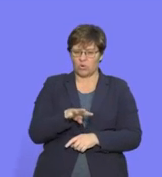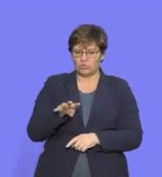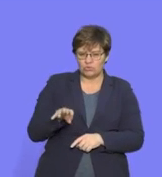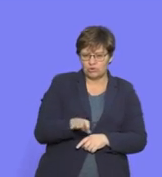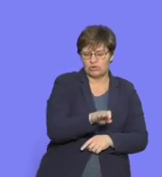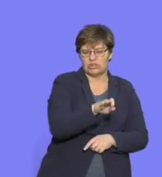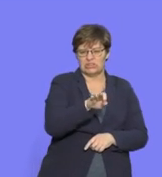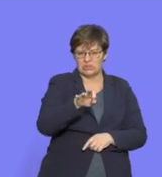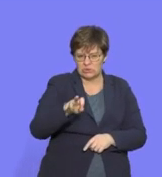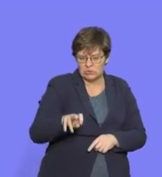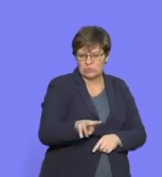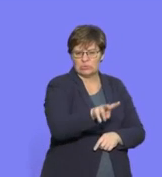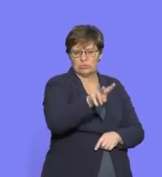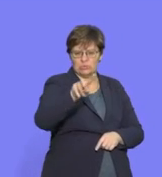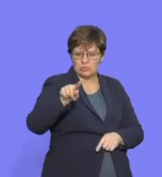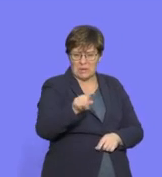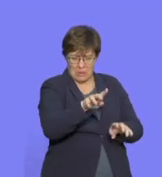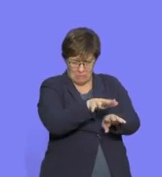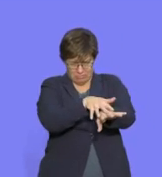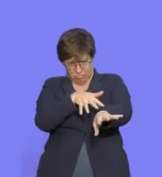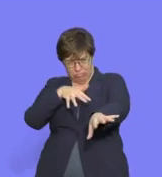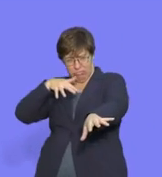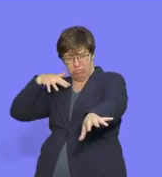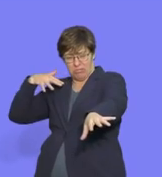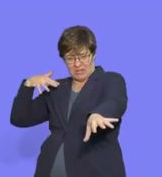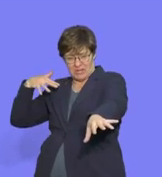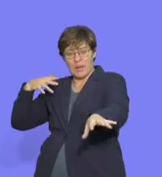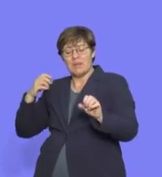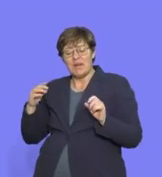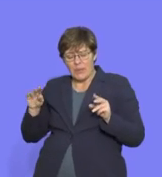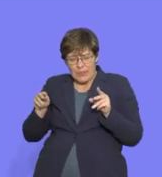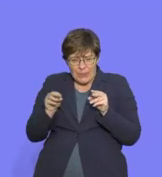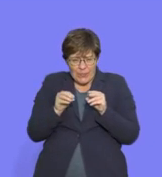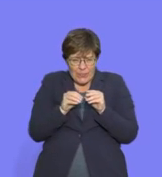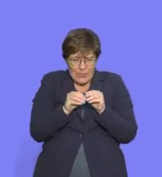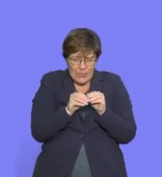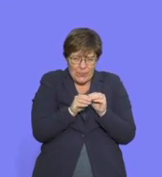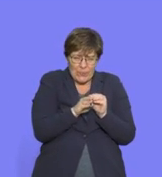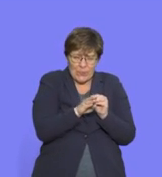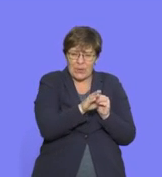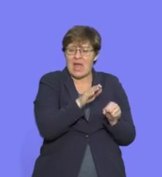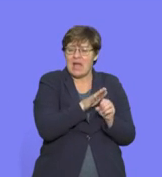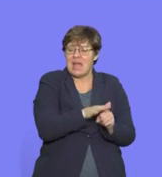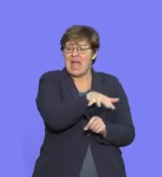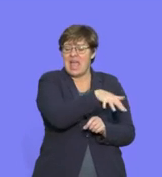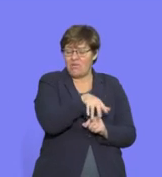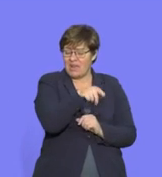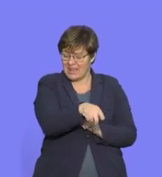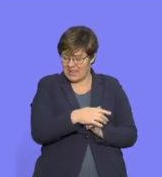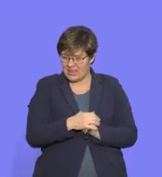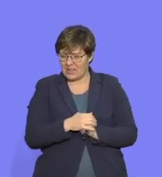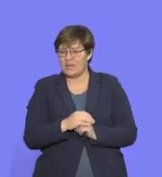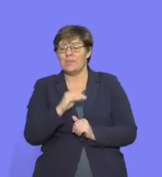pressure in, because what happens is, as we get to these small little pressure areas, these are